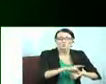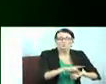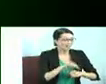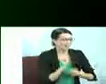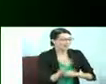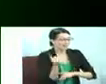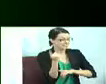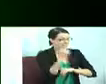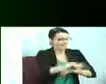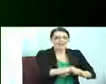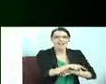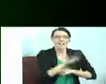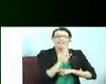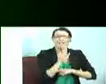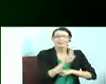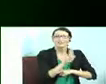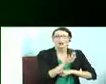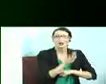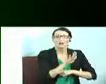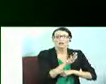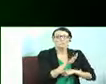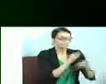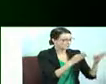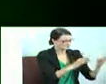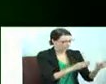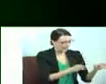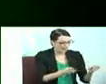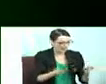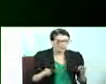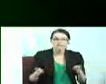their plans perish.